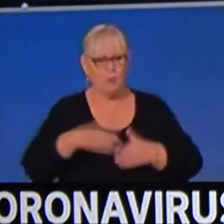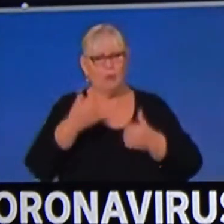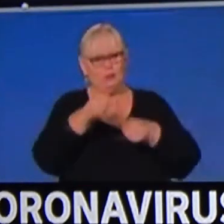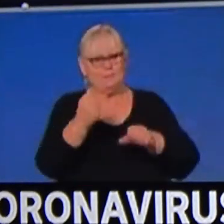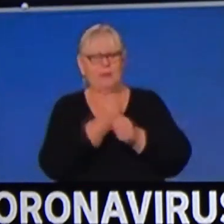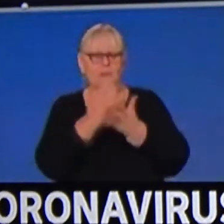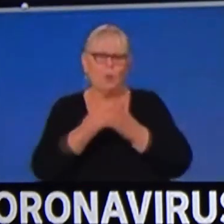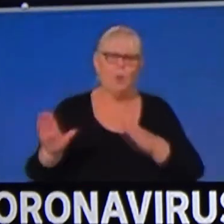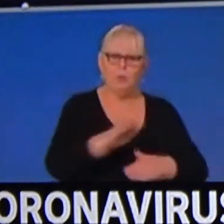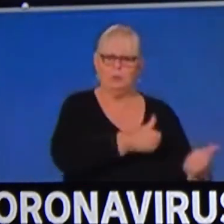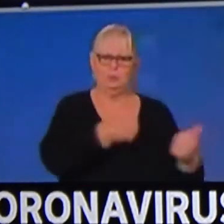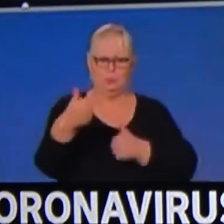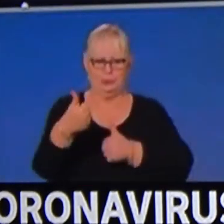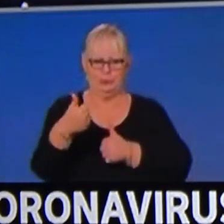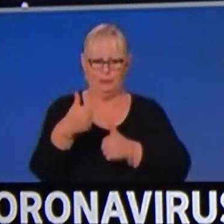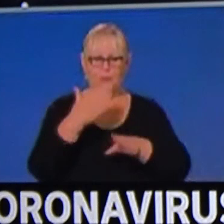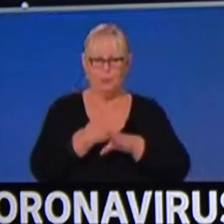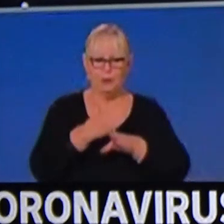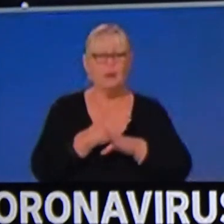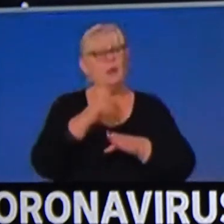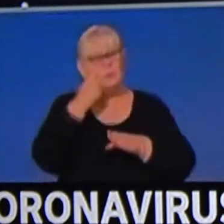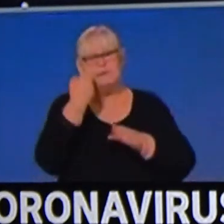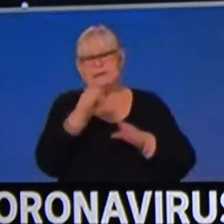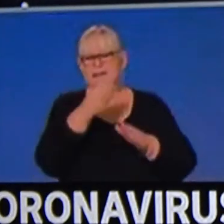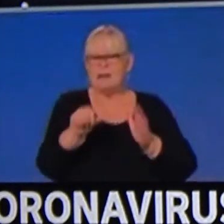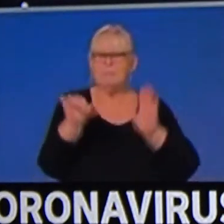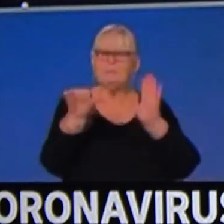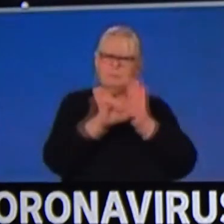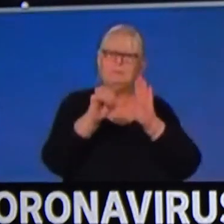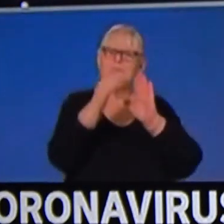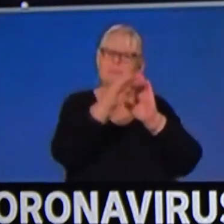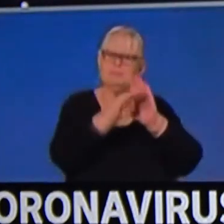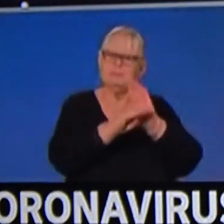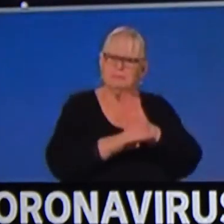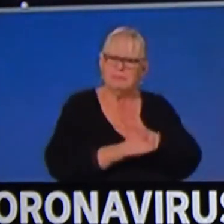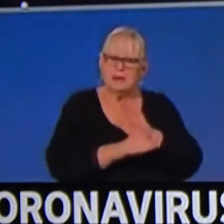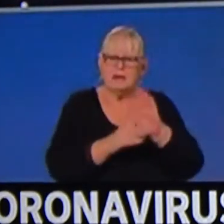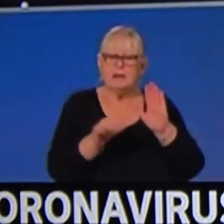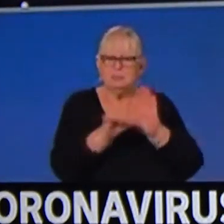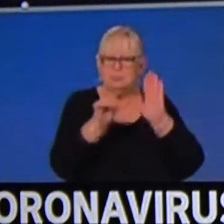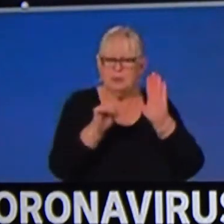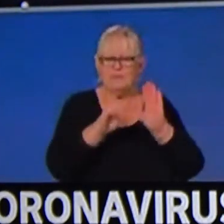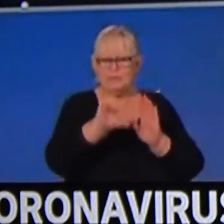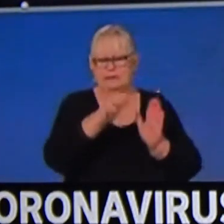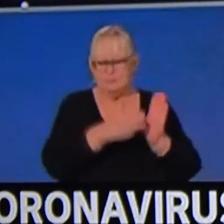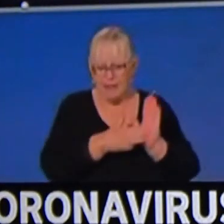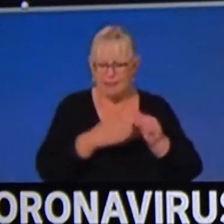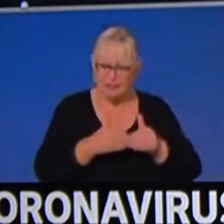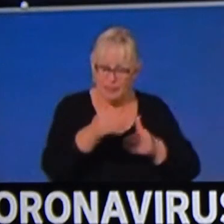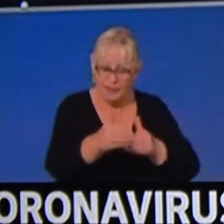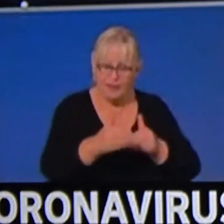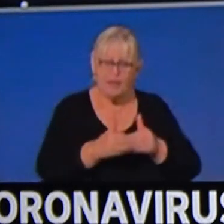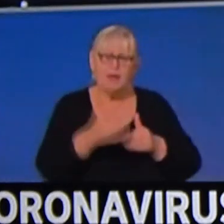would expect that there would be restrictions in some form or another running over that entire 6-month period, but the degree of those and how much they